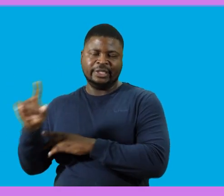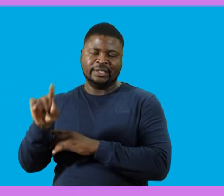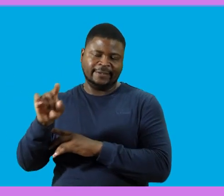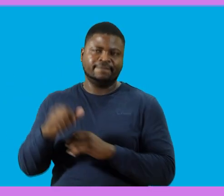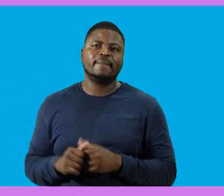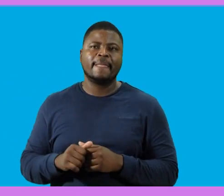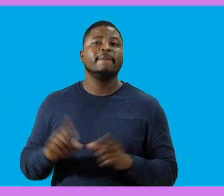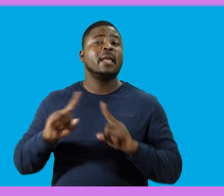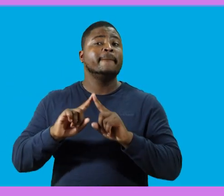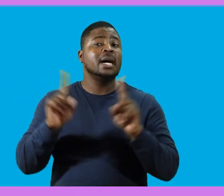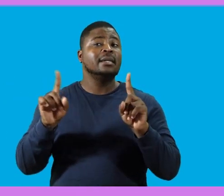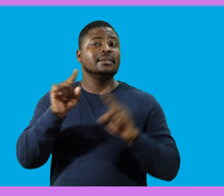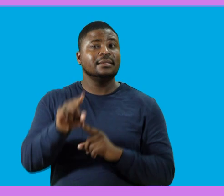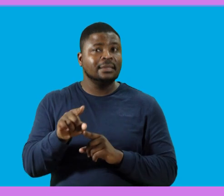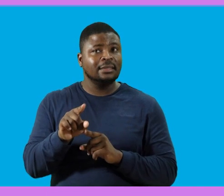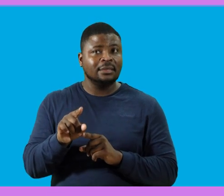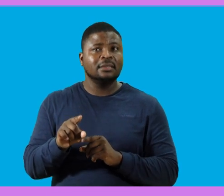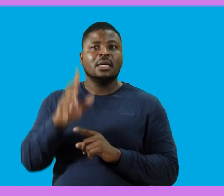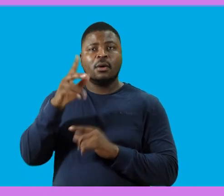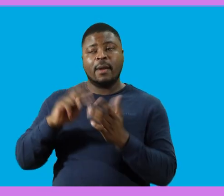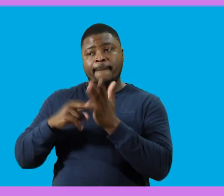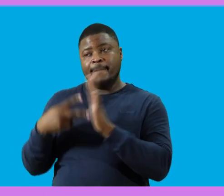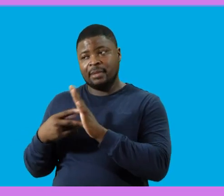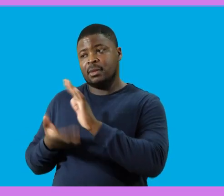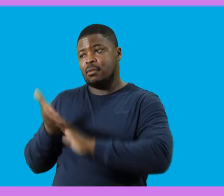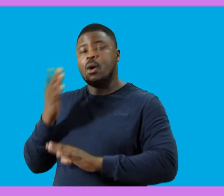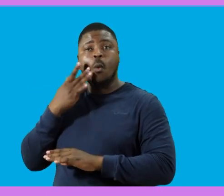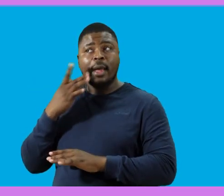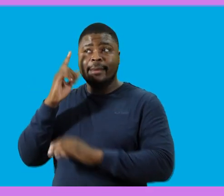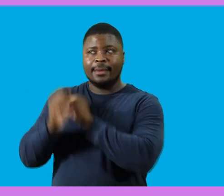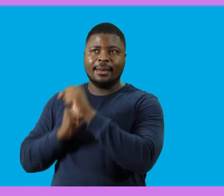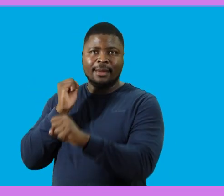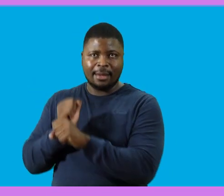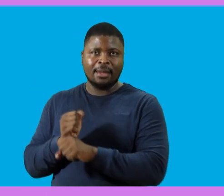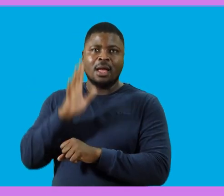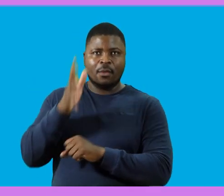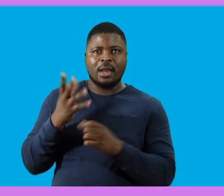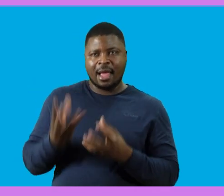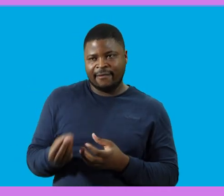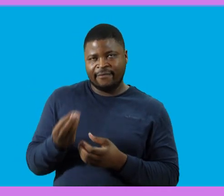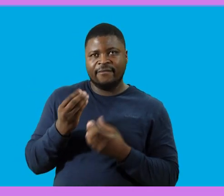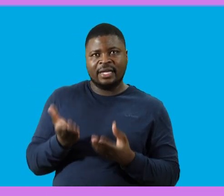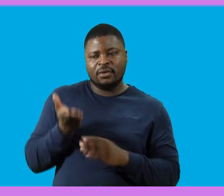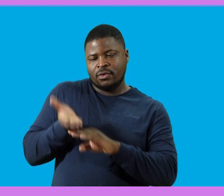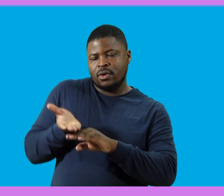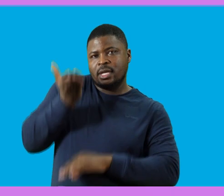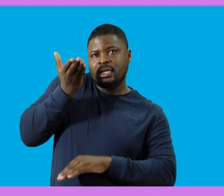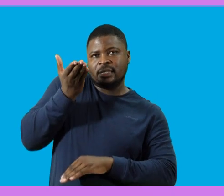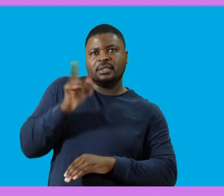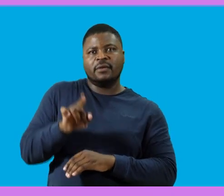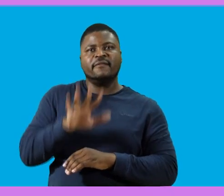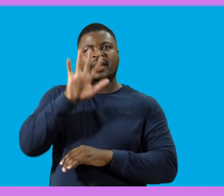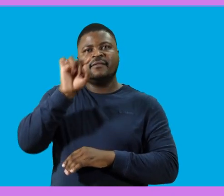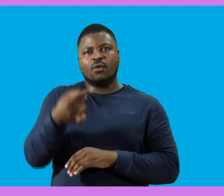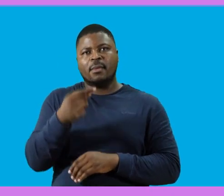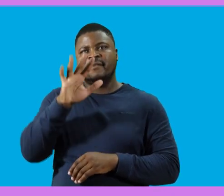37,500. But because she only plans on going next year, there's an increase of